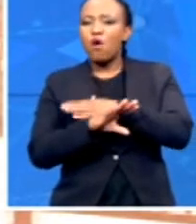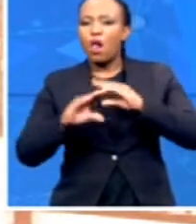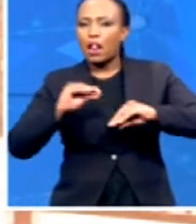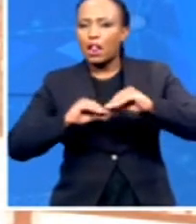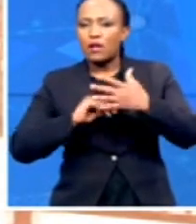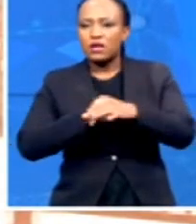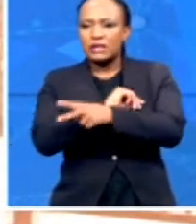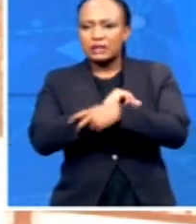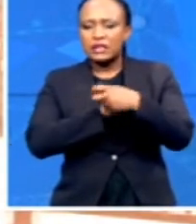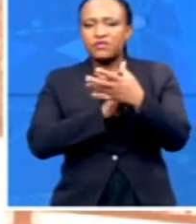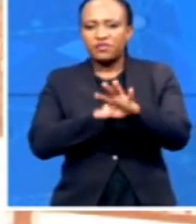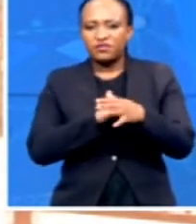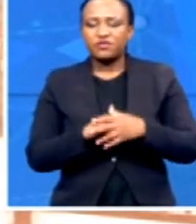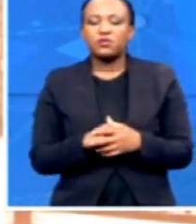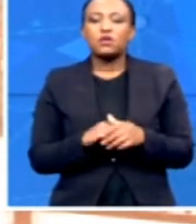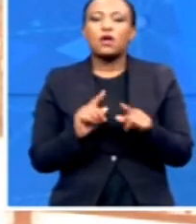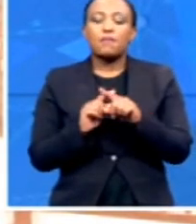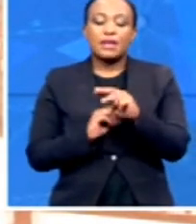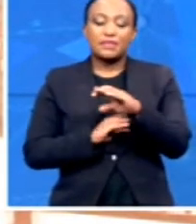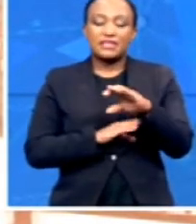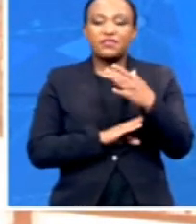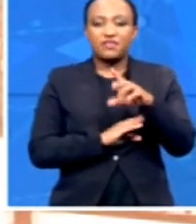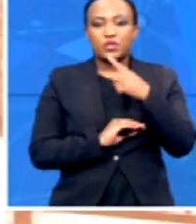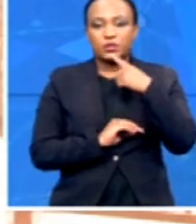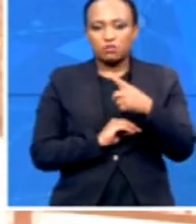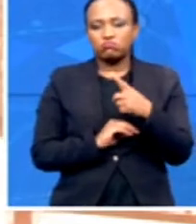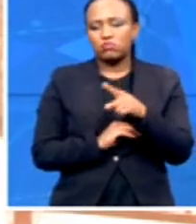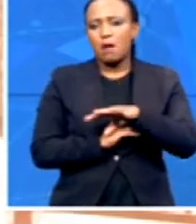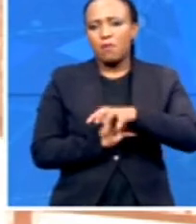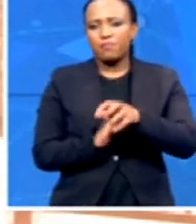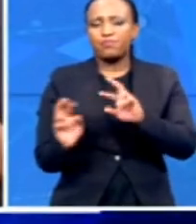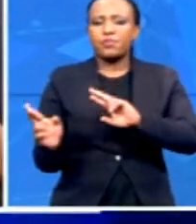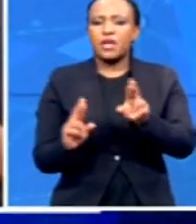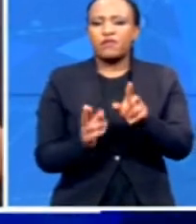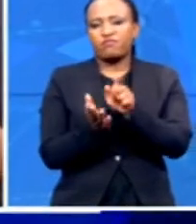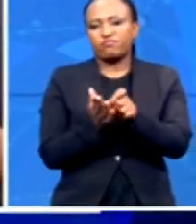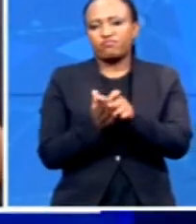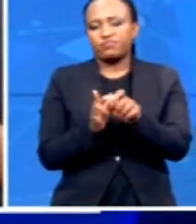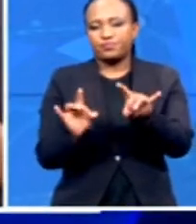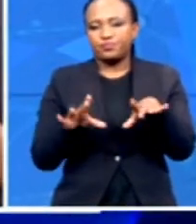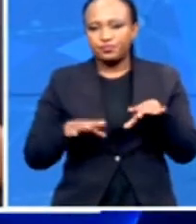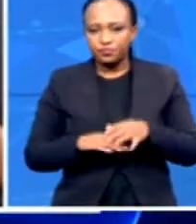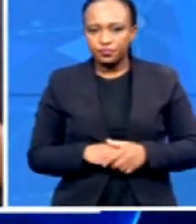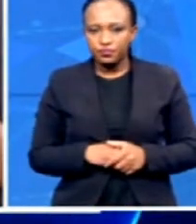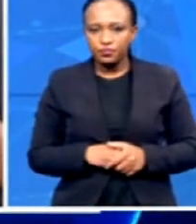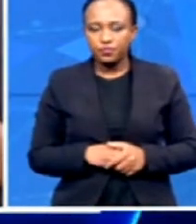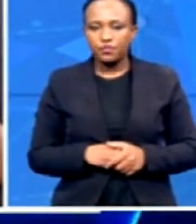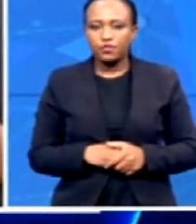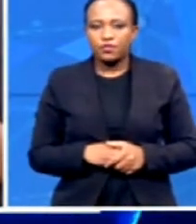the province is ready to administer these exams. And just a sense of the students,